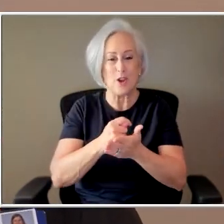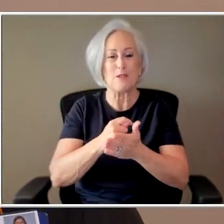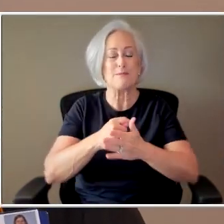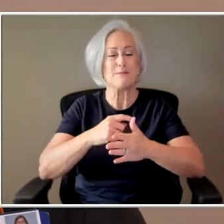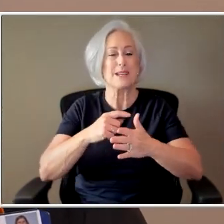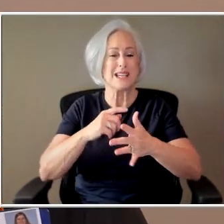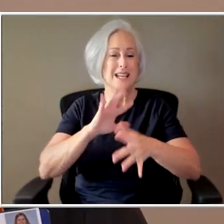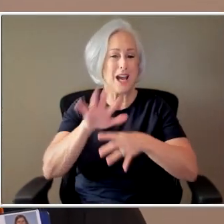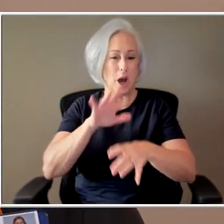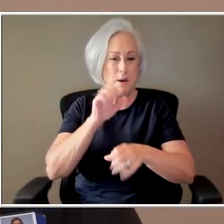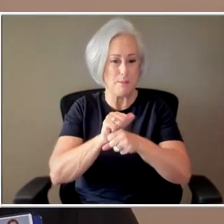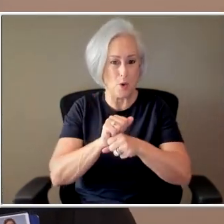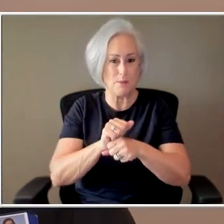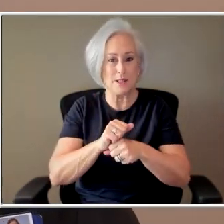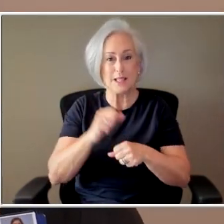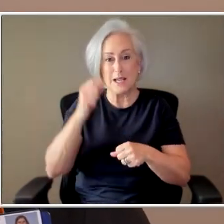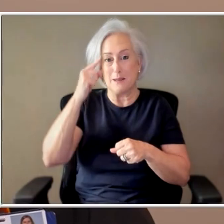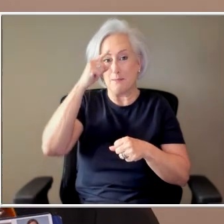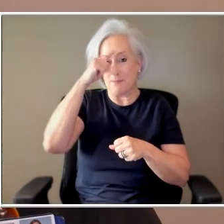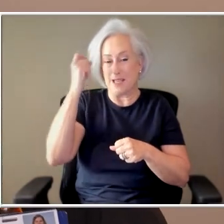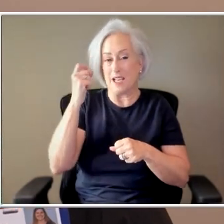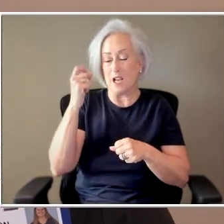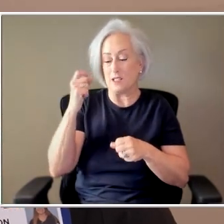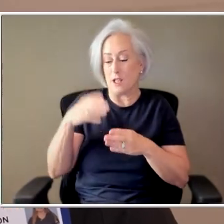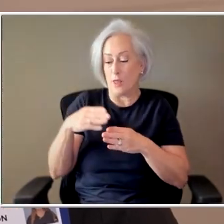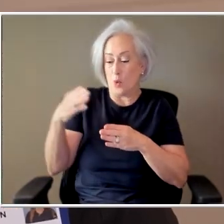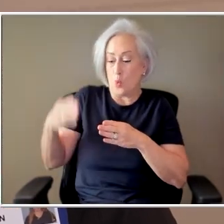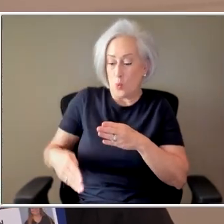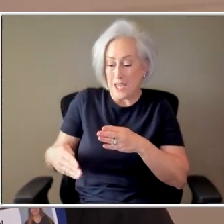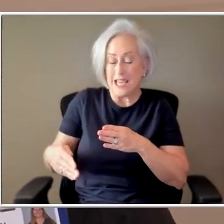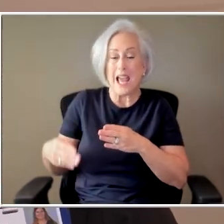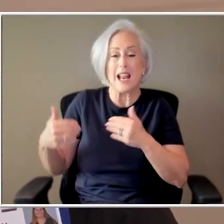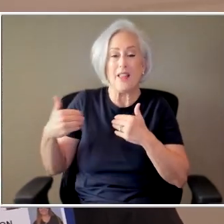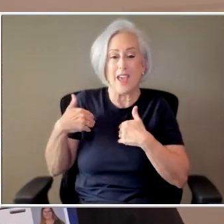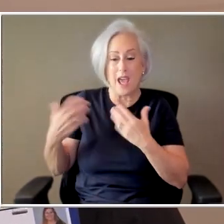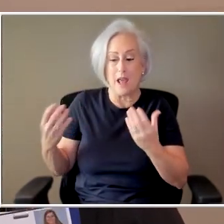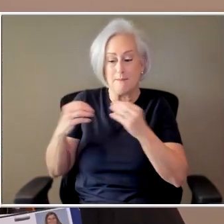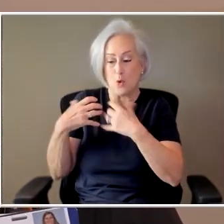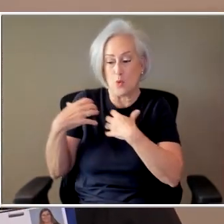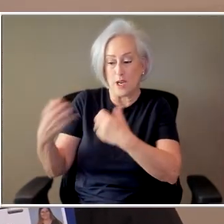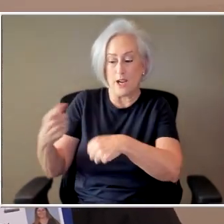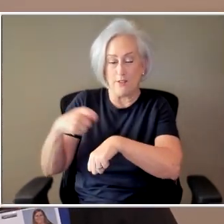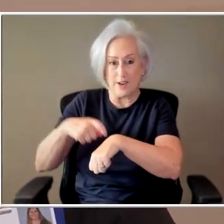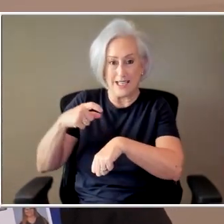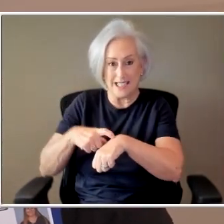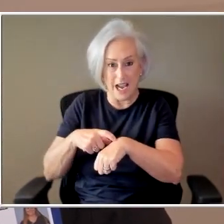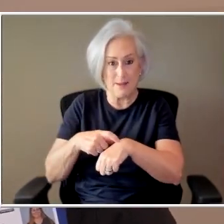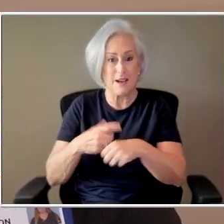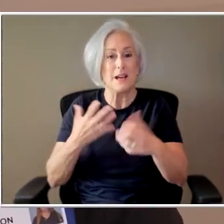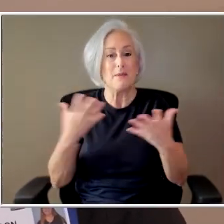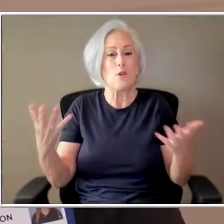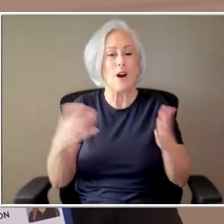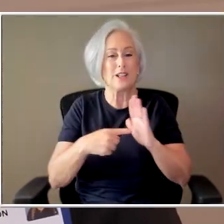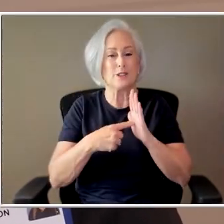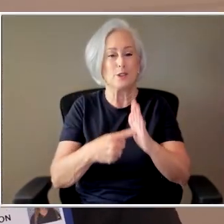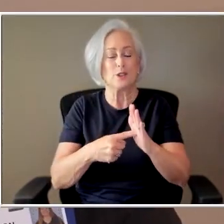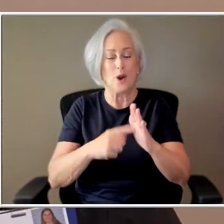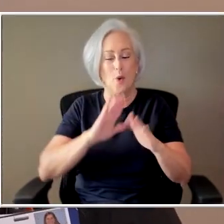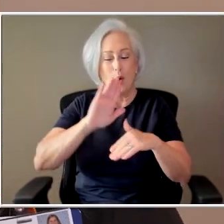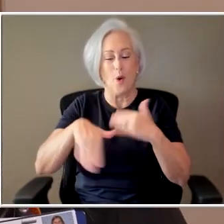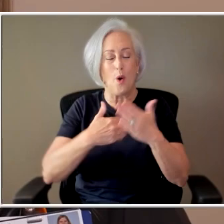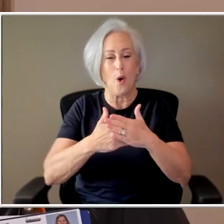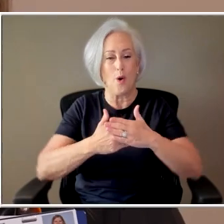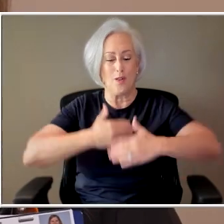bit of recovery over the weekend. We also wanted to end the week on a positive note and kind of show all the progress he's making. So John kind of coined the